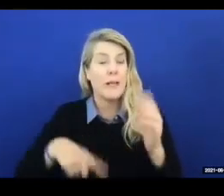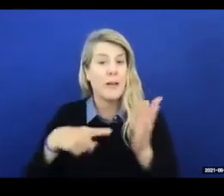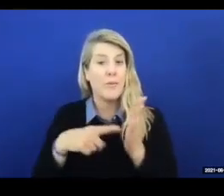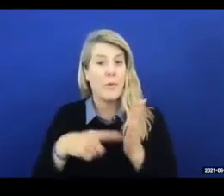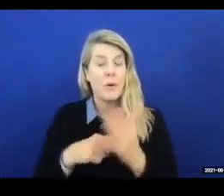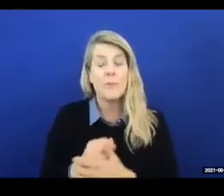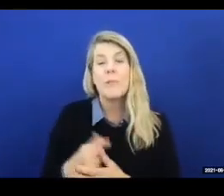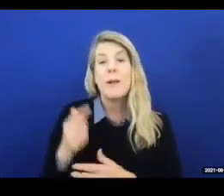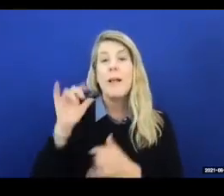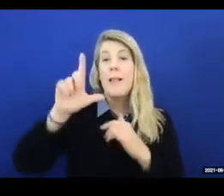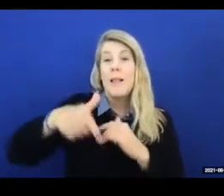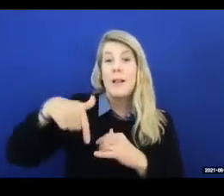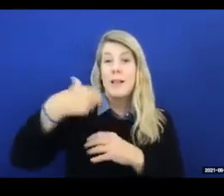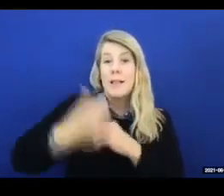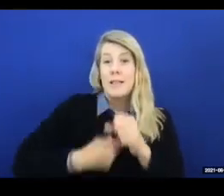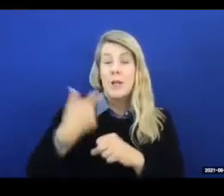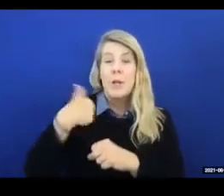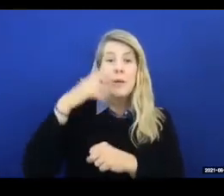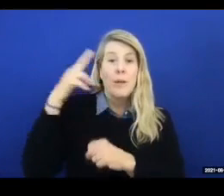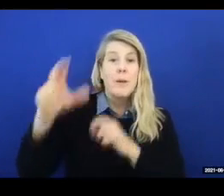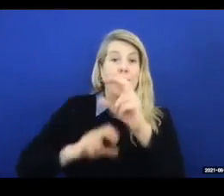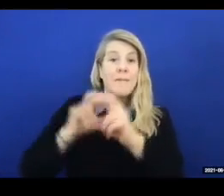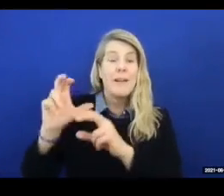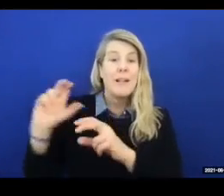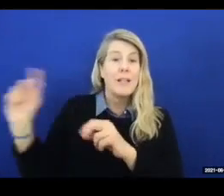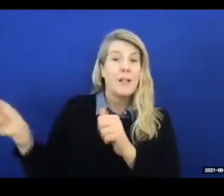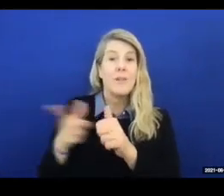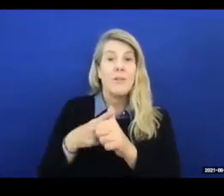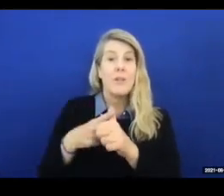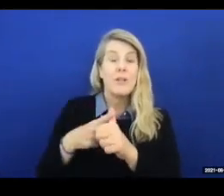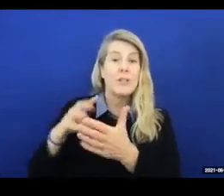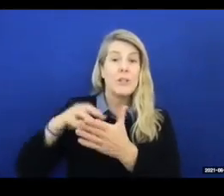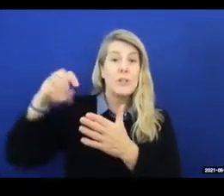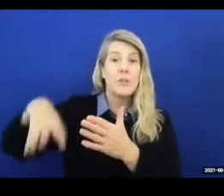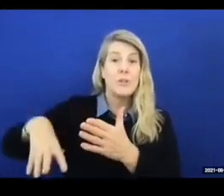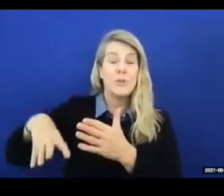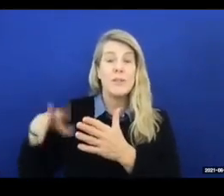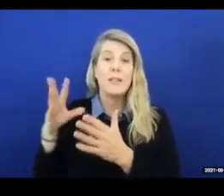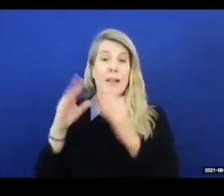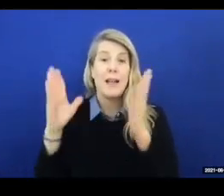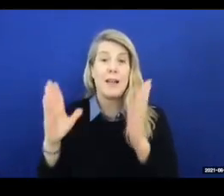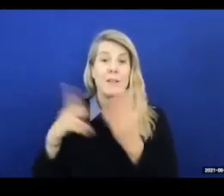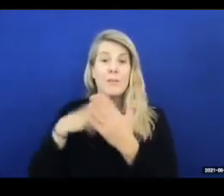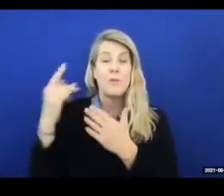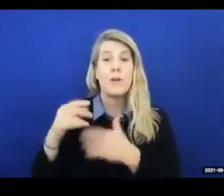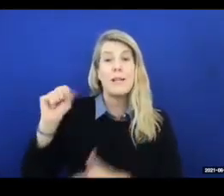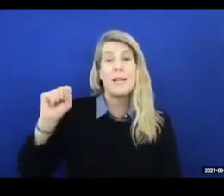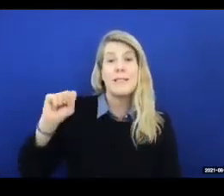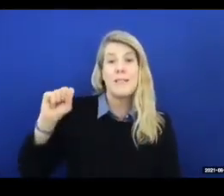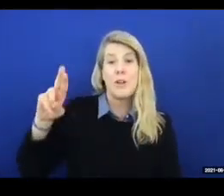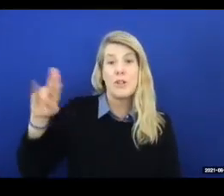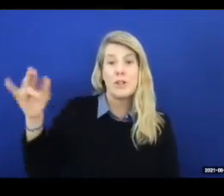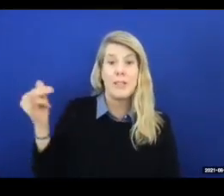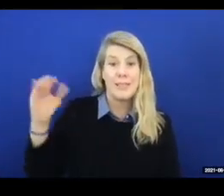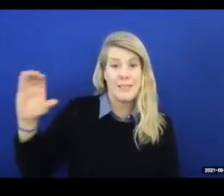Later this year, we will be financing our first student housing project at Santa Rosa Community College.